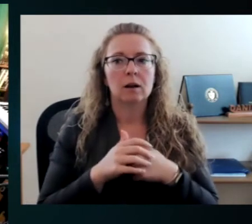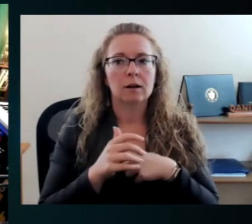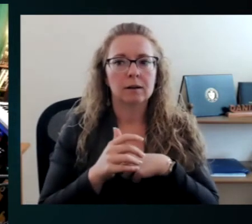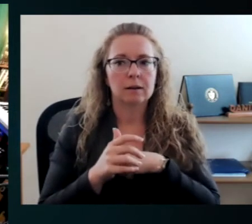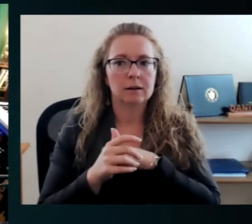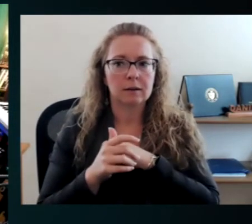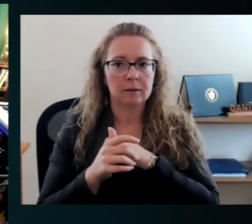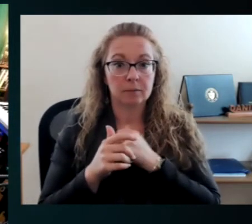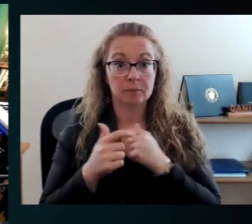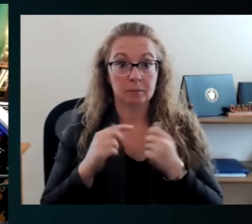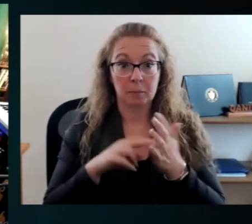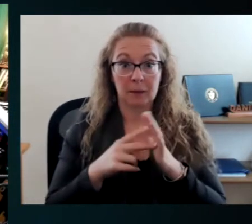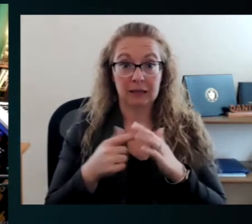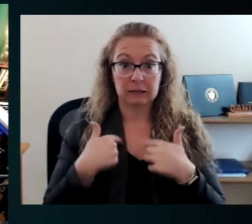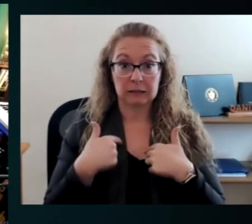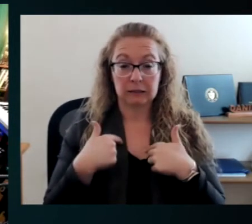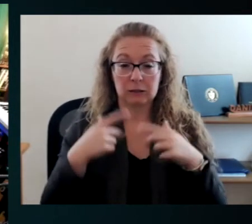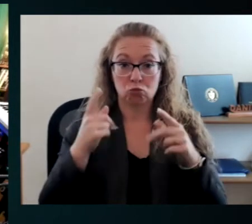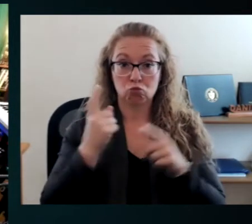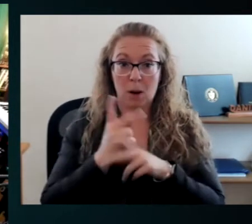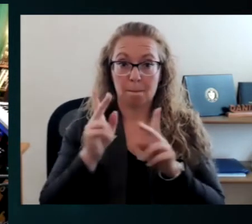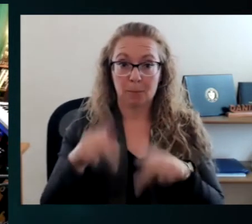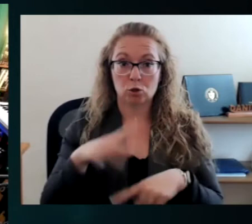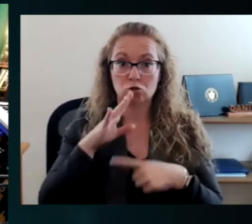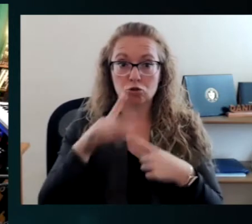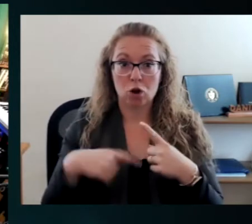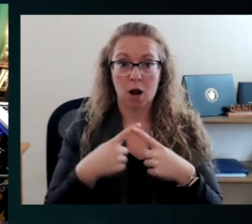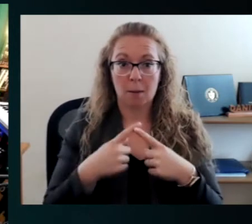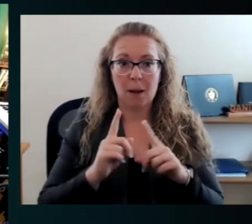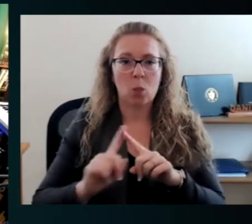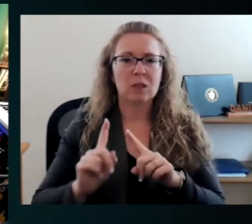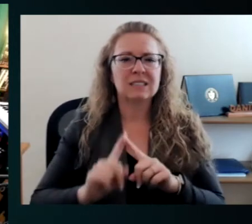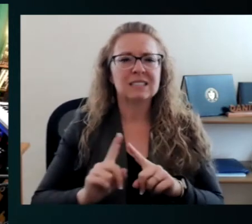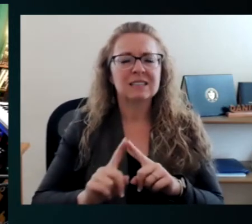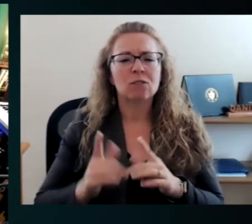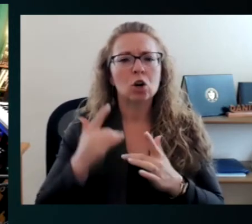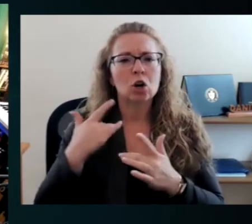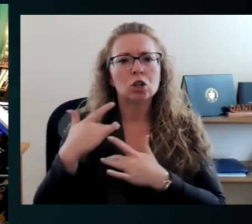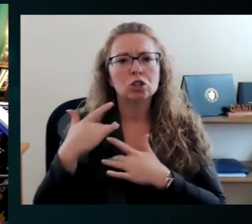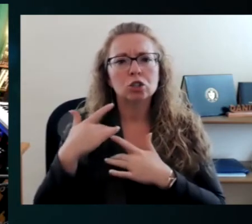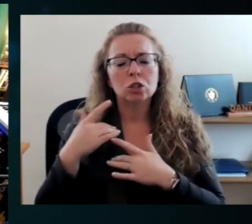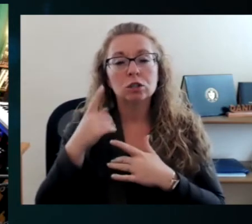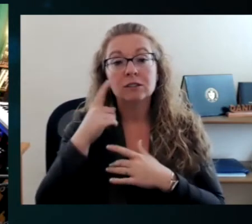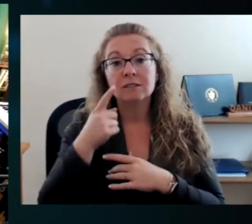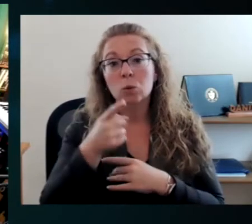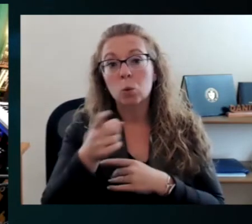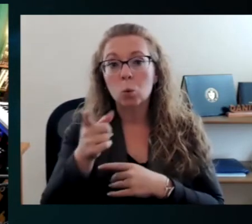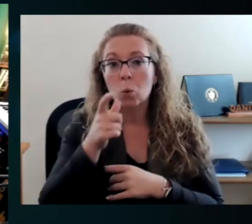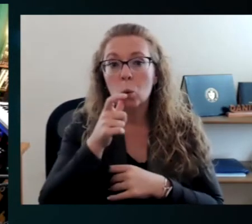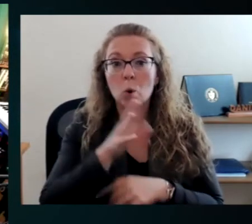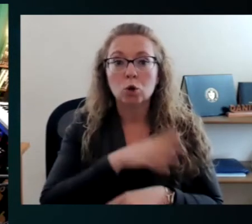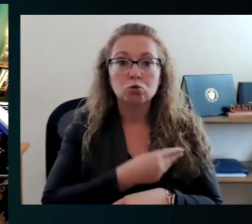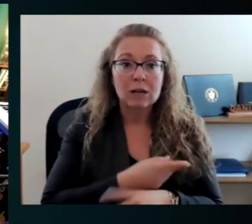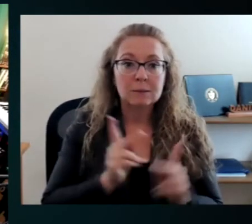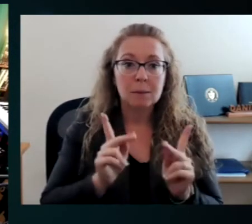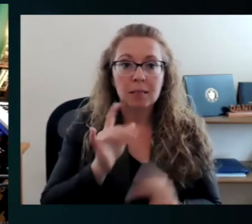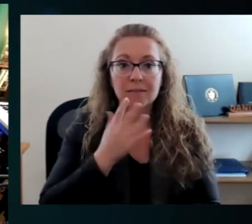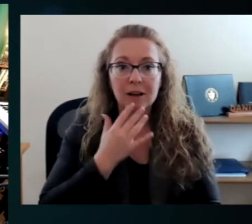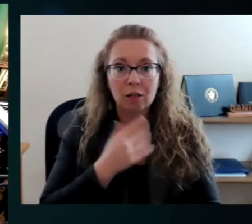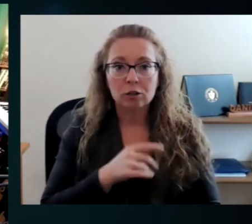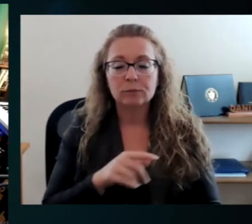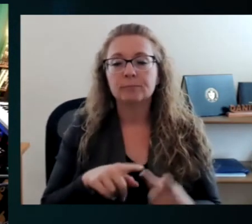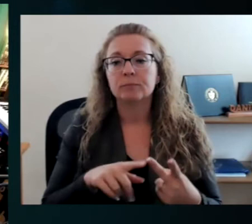ideal person to speak to a lot of the concerns facing trans people of color, facing